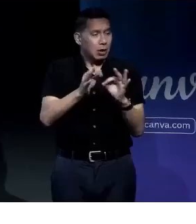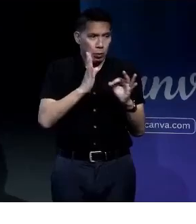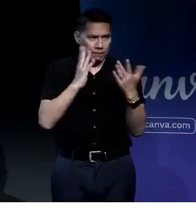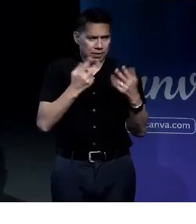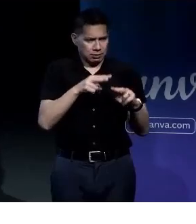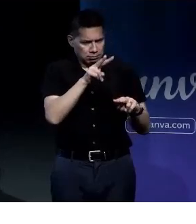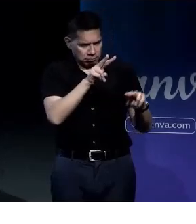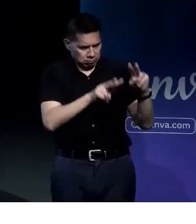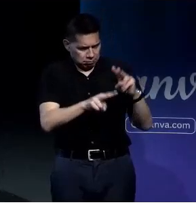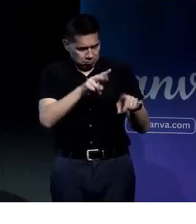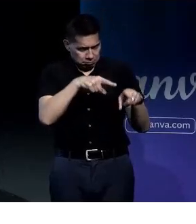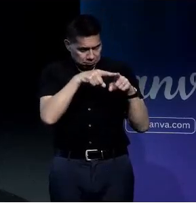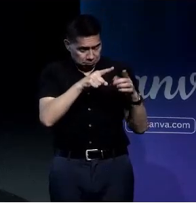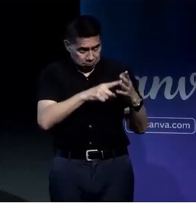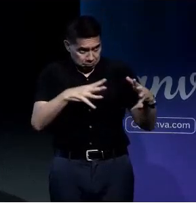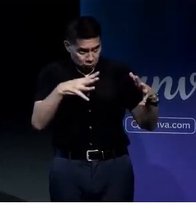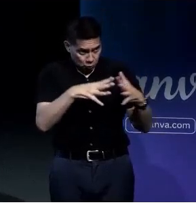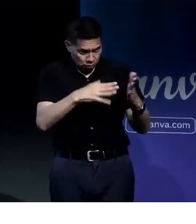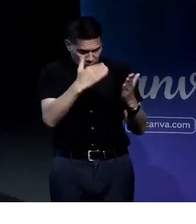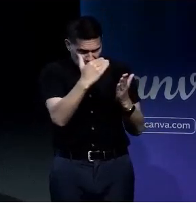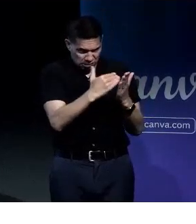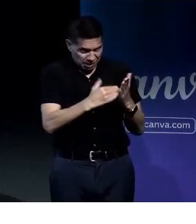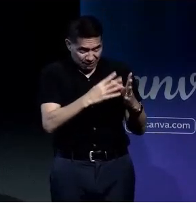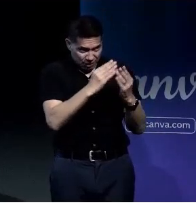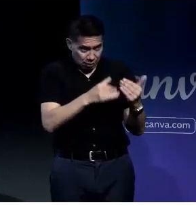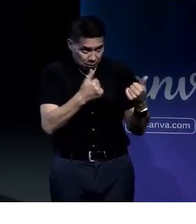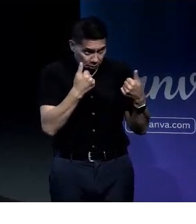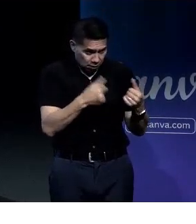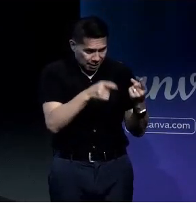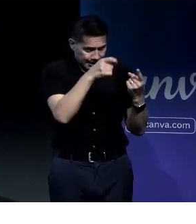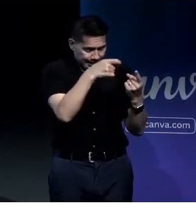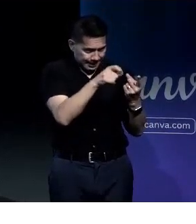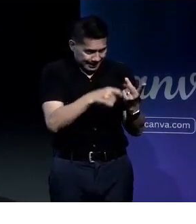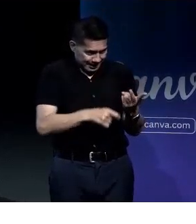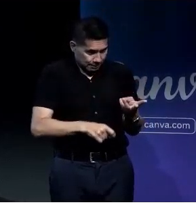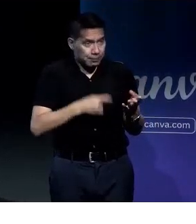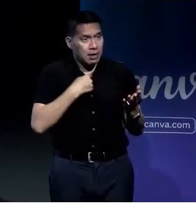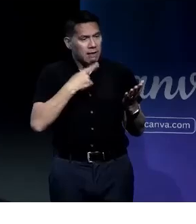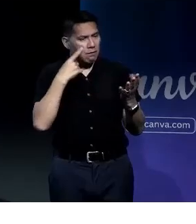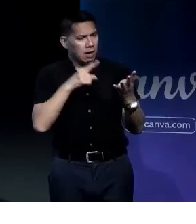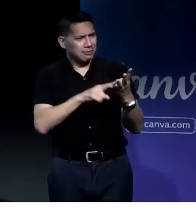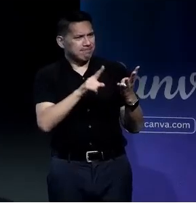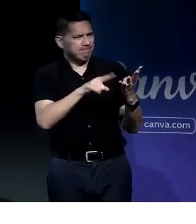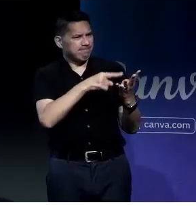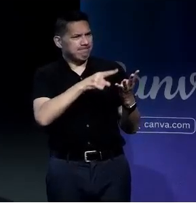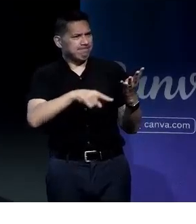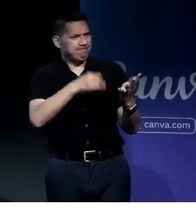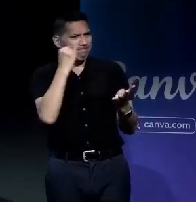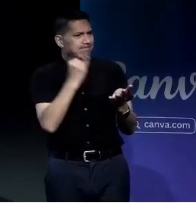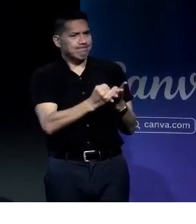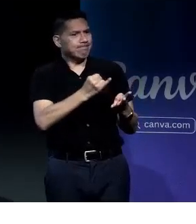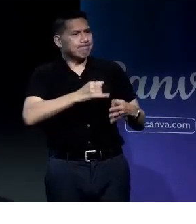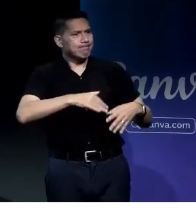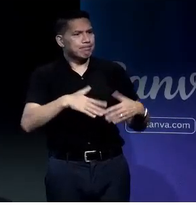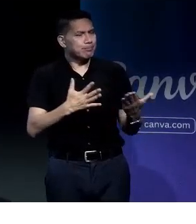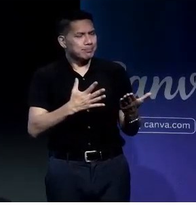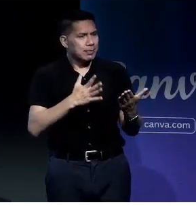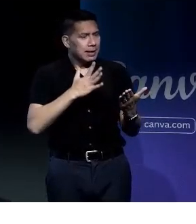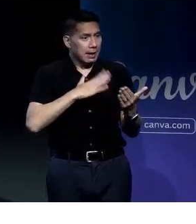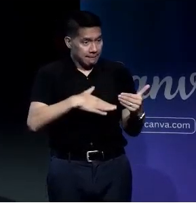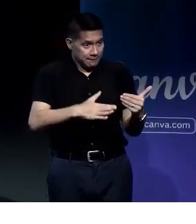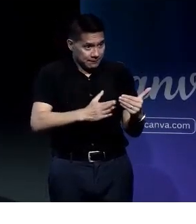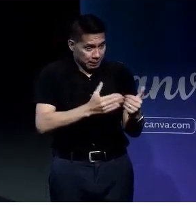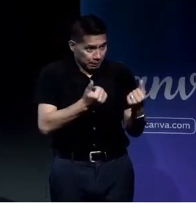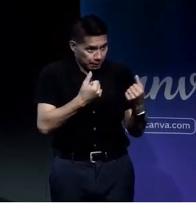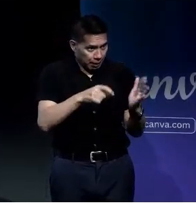the compliance and level and such, and if the audits find defects and such, and you've remediated those,